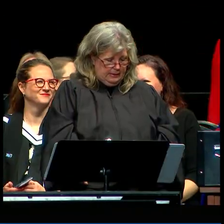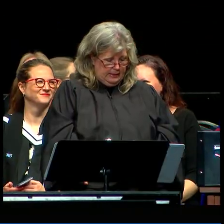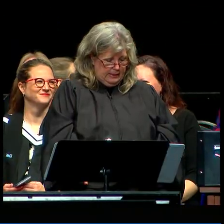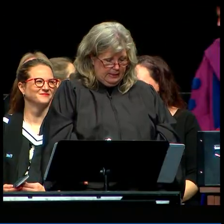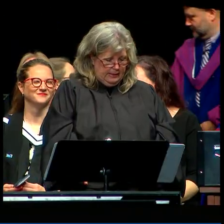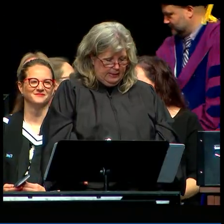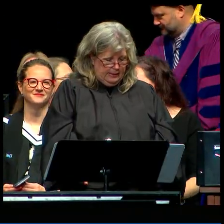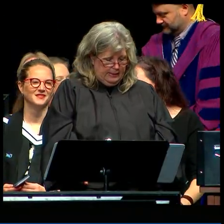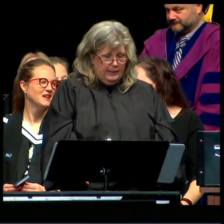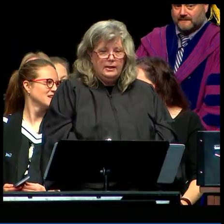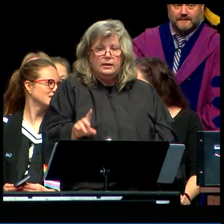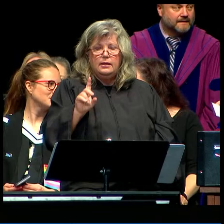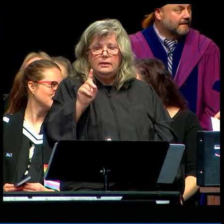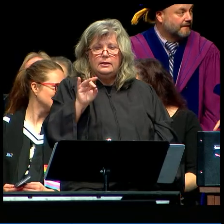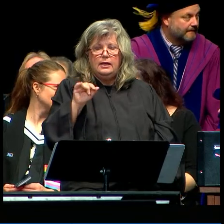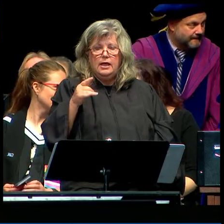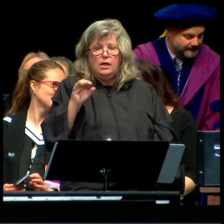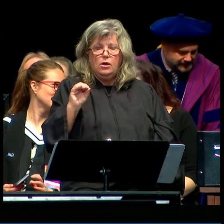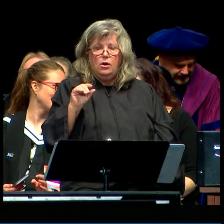Diego Aguirre.